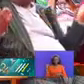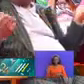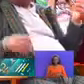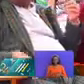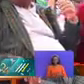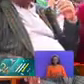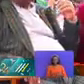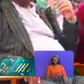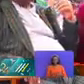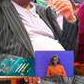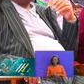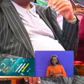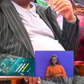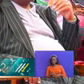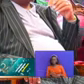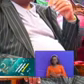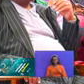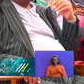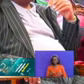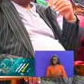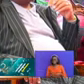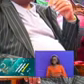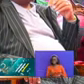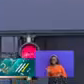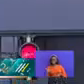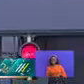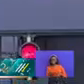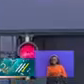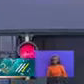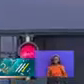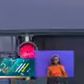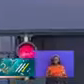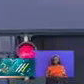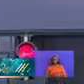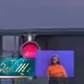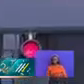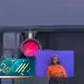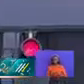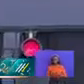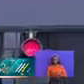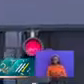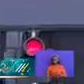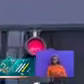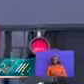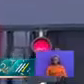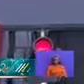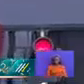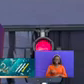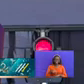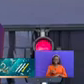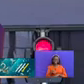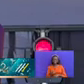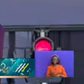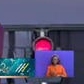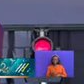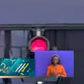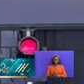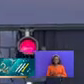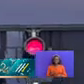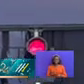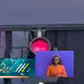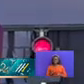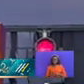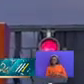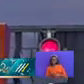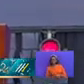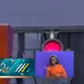Foxon and then you come and say I have my passport I want to go to the Nations which nations then you go to the